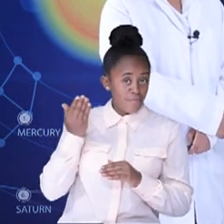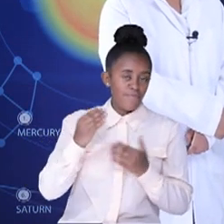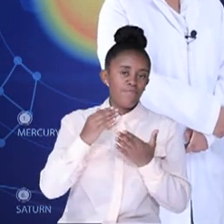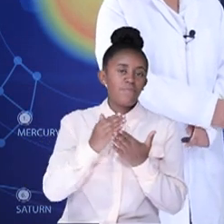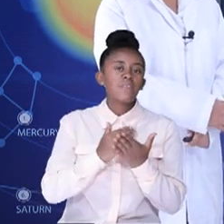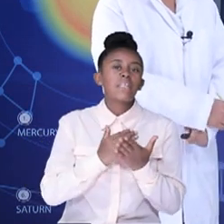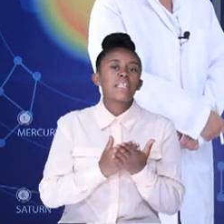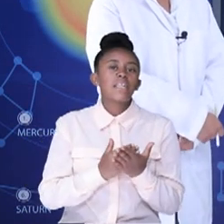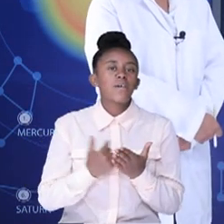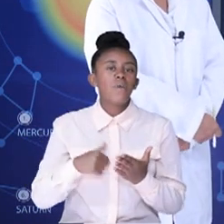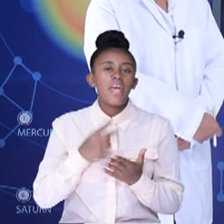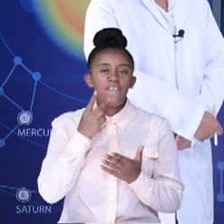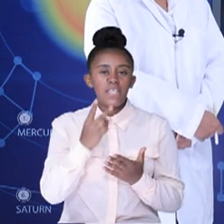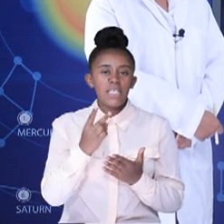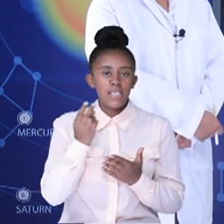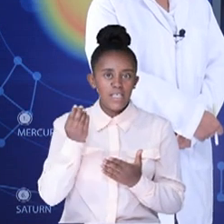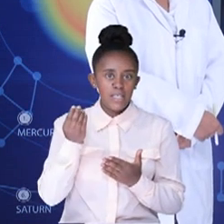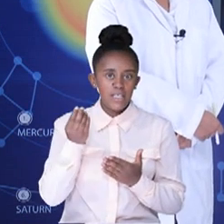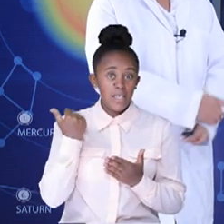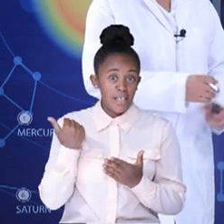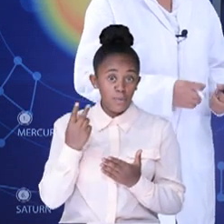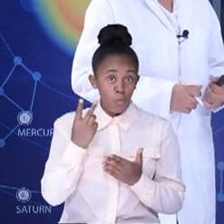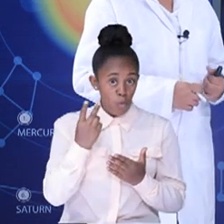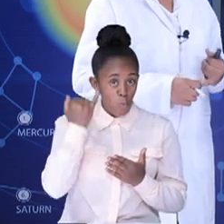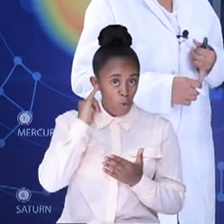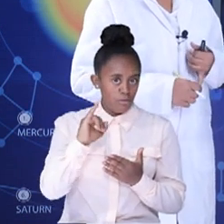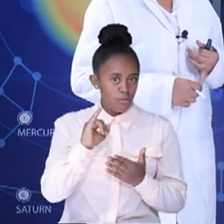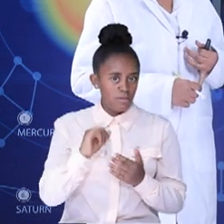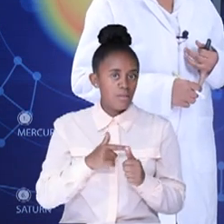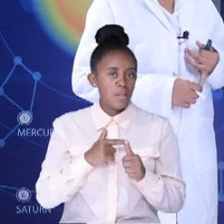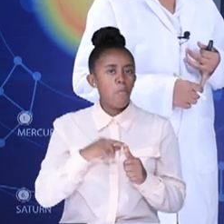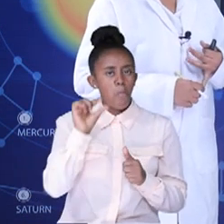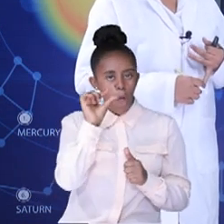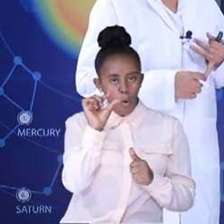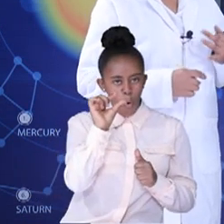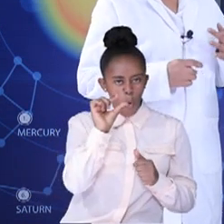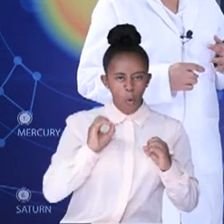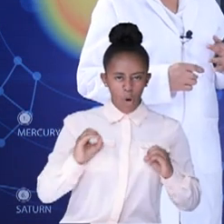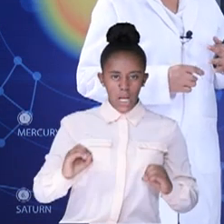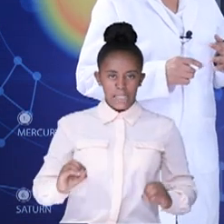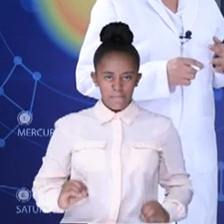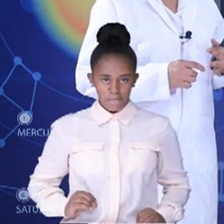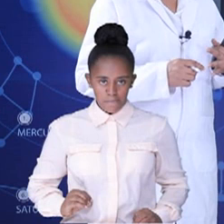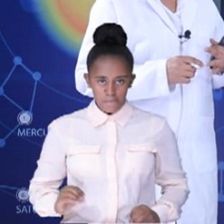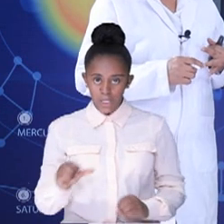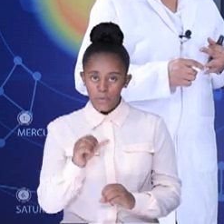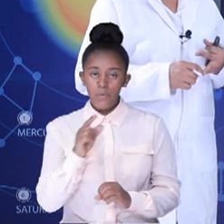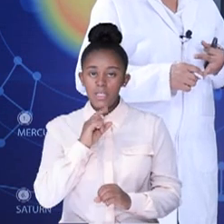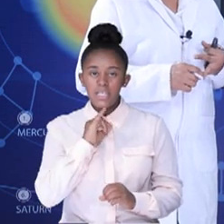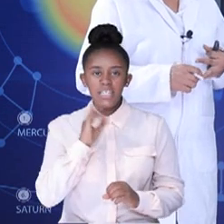have seen 2 points. One is microorganism and the other one